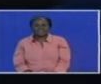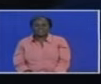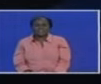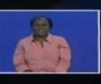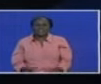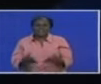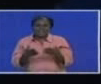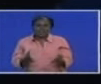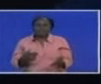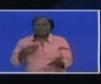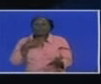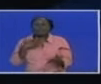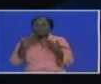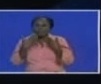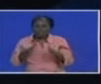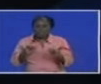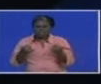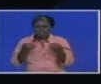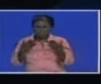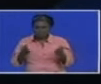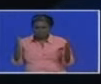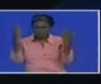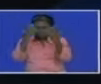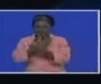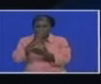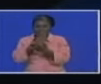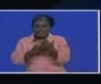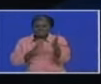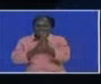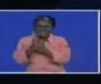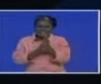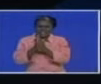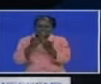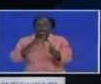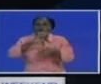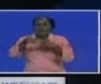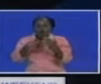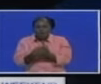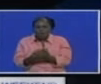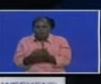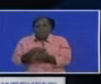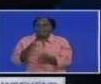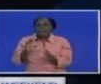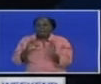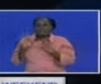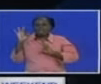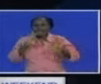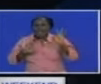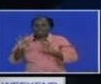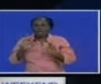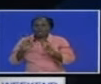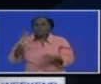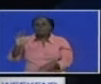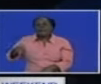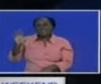Right, we want to end our bulletin tonight with something interesting. Apparently, it's all about pimping matatus. It was a rare show as